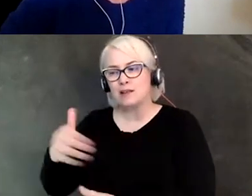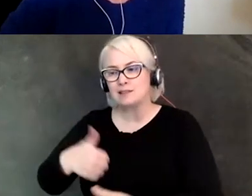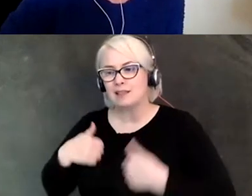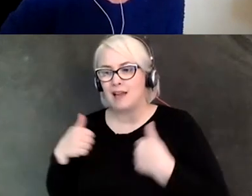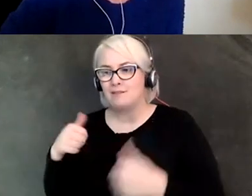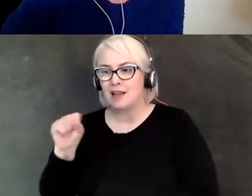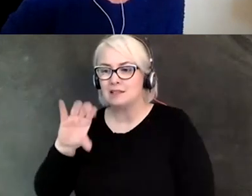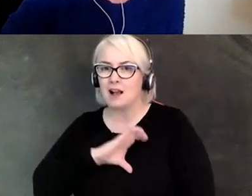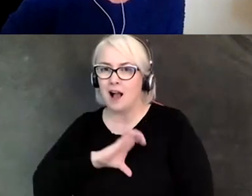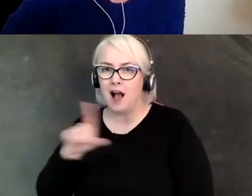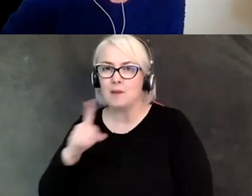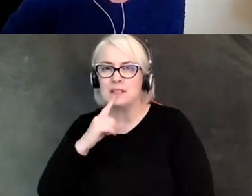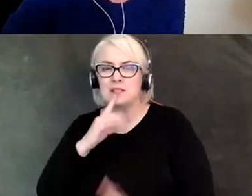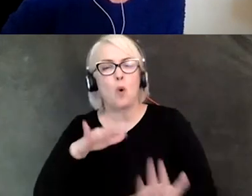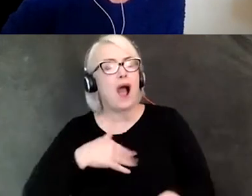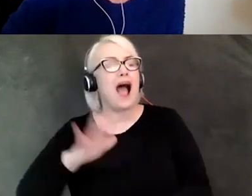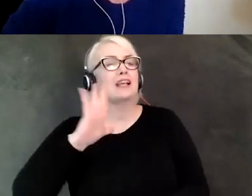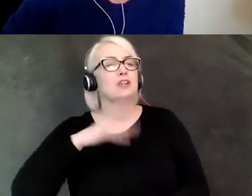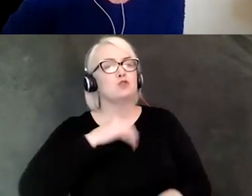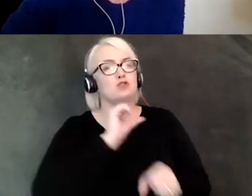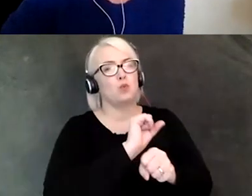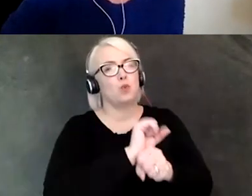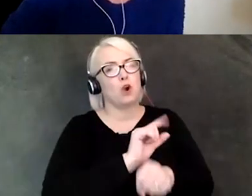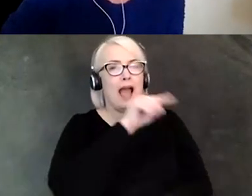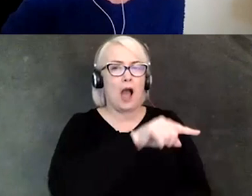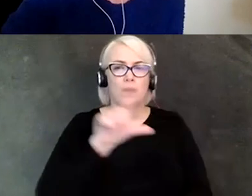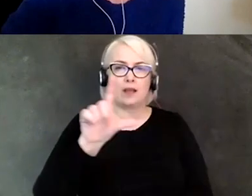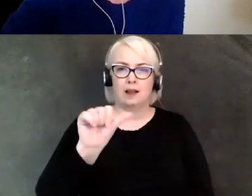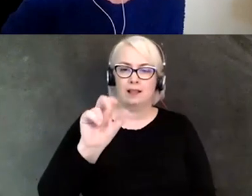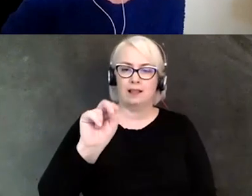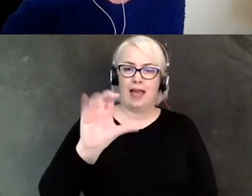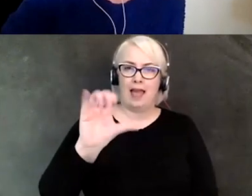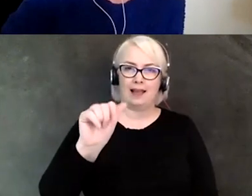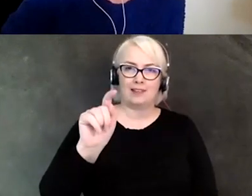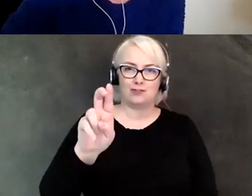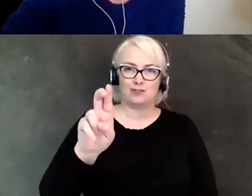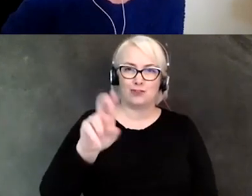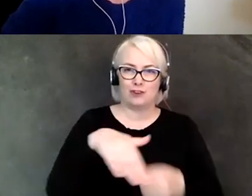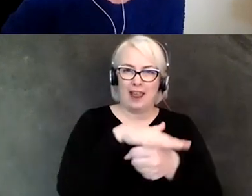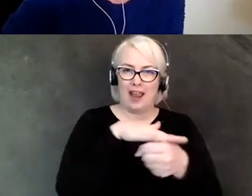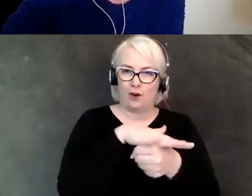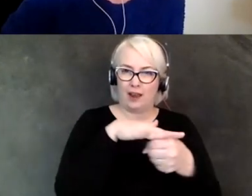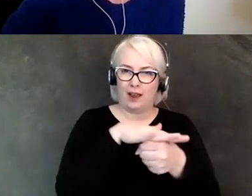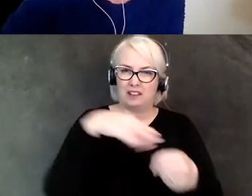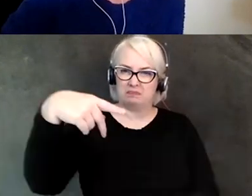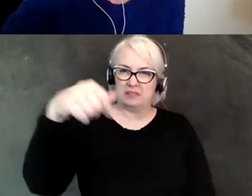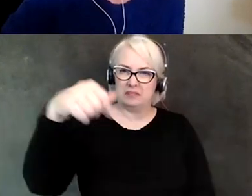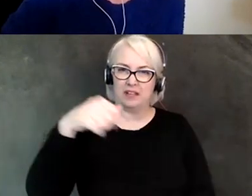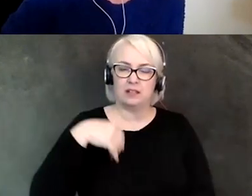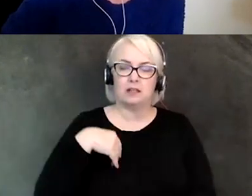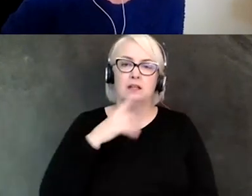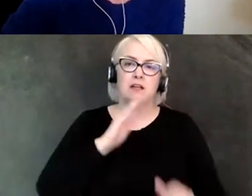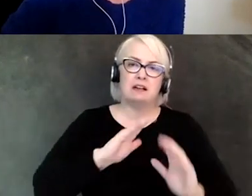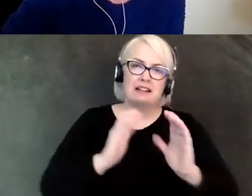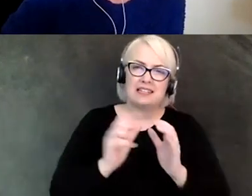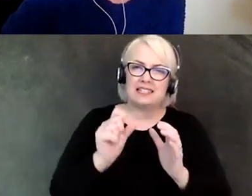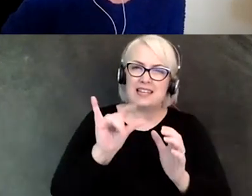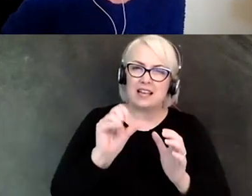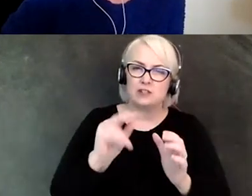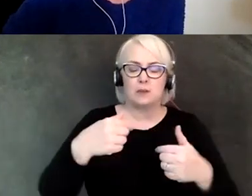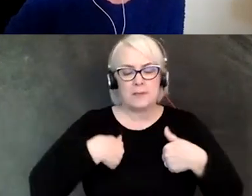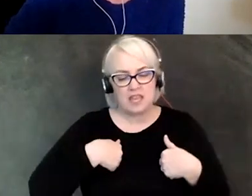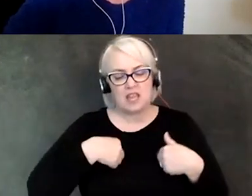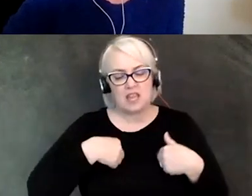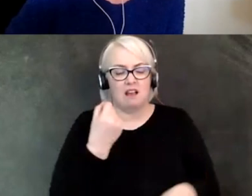to work out at Lancaster area and it was a little station. It was me, 11 other officers, a woman detective